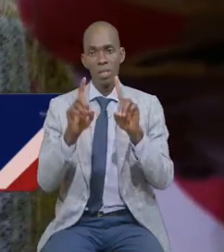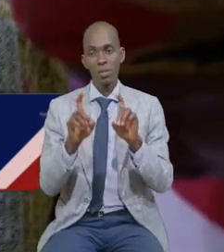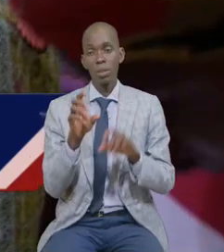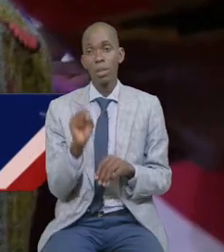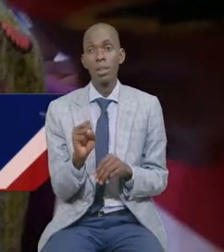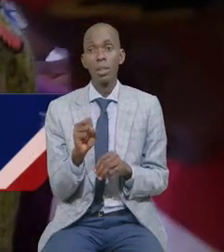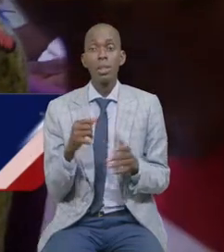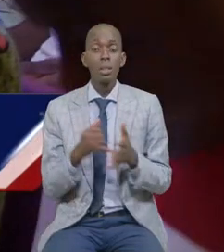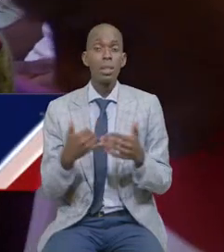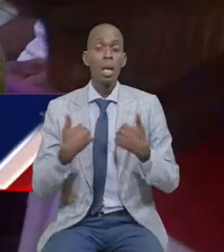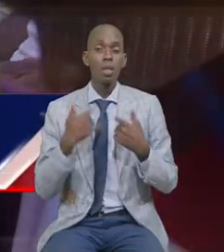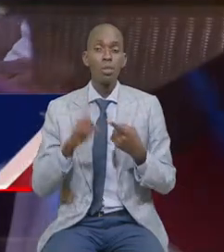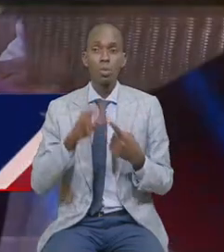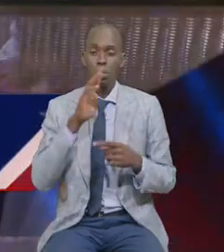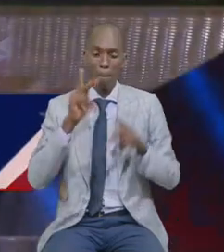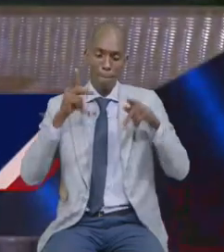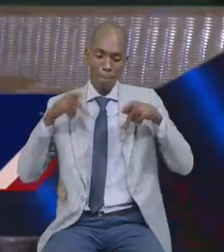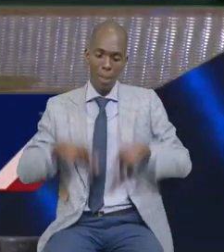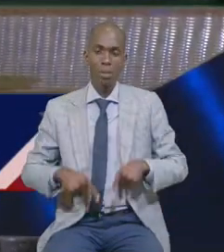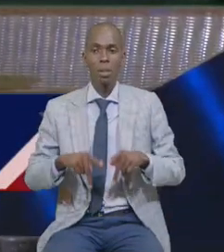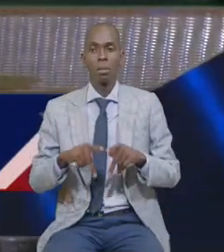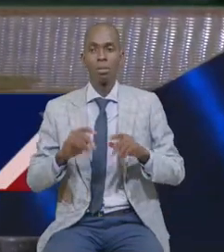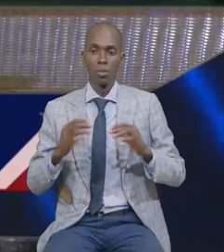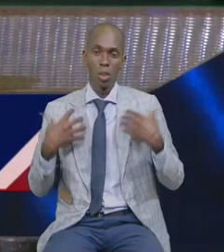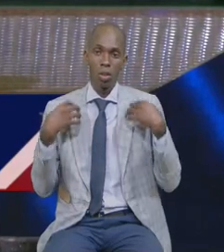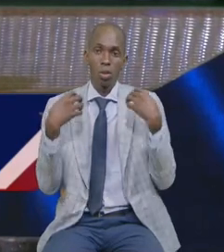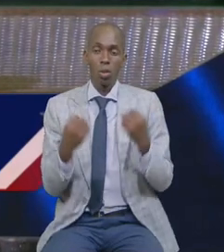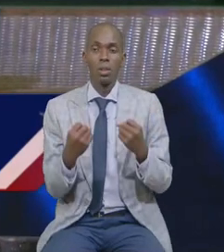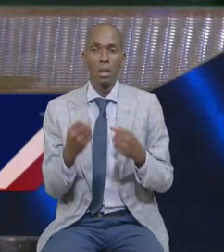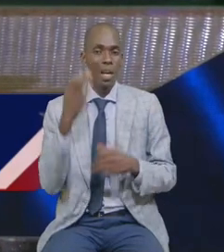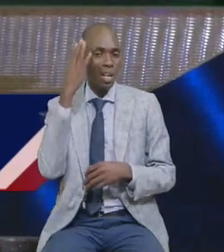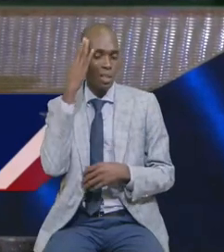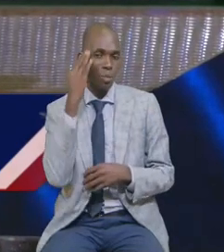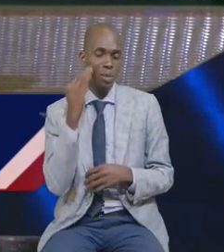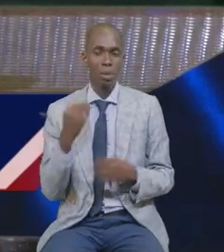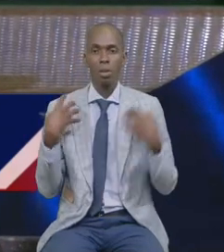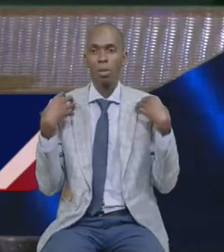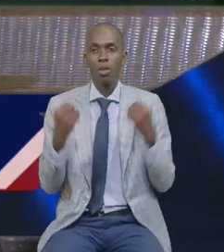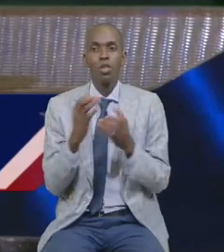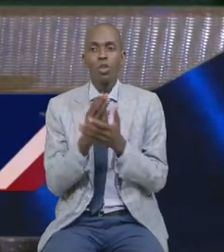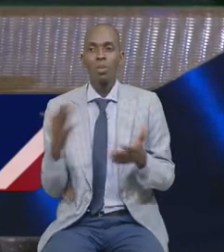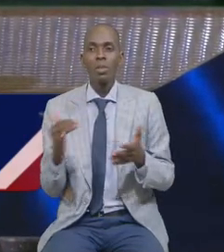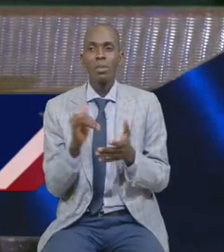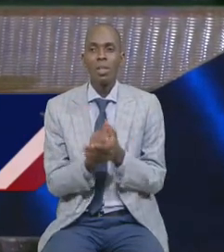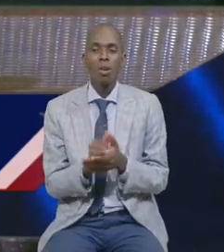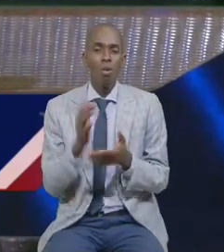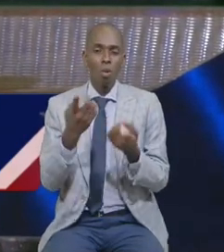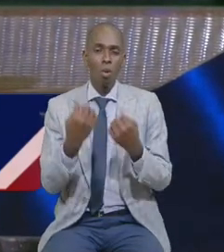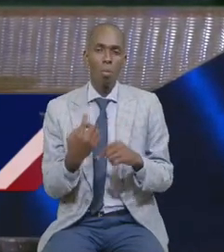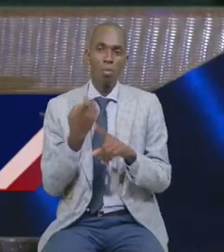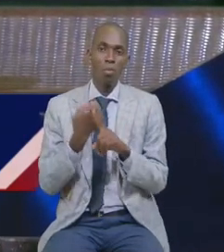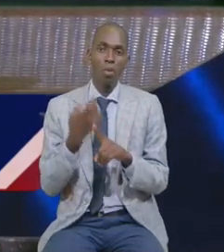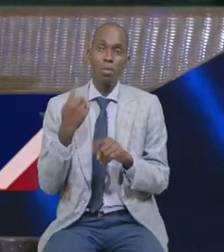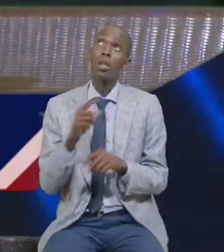be personal courage, an experiential courage, something that we got from the Lord,